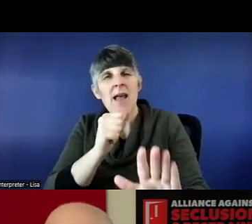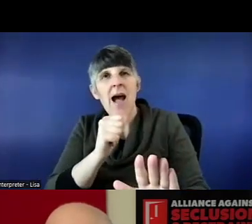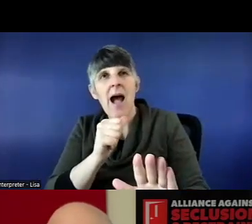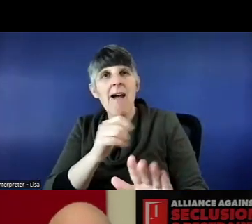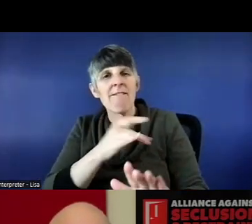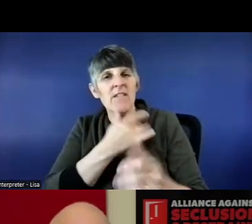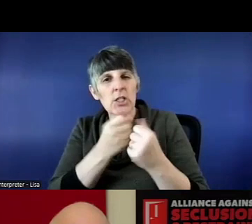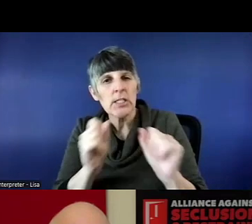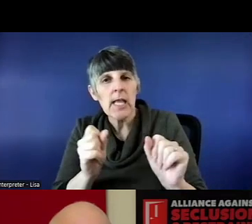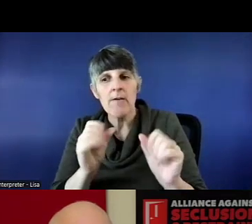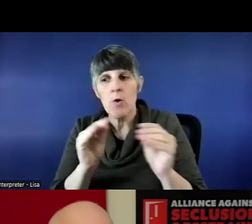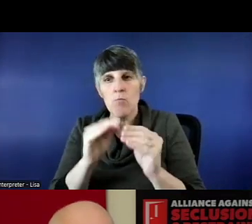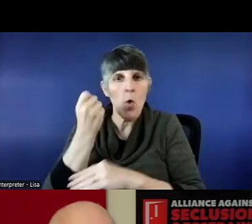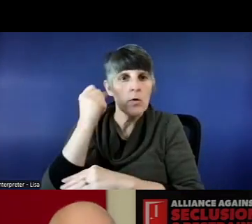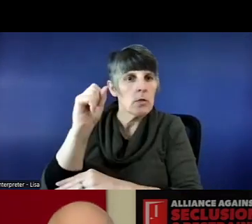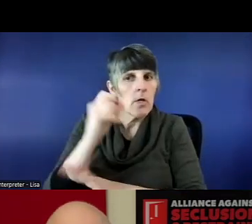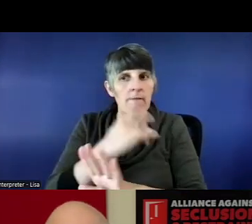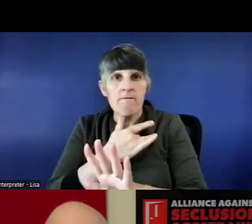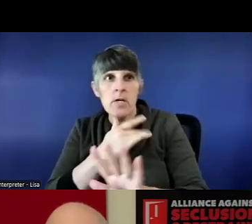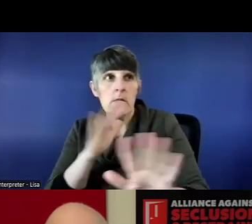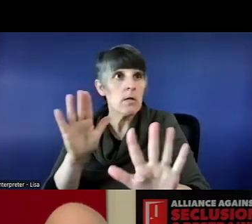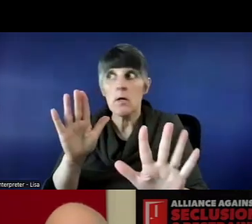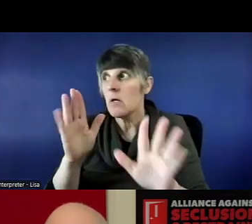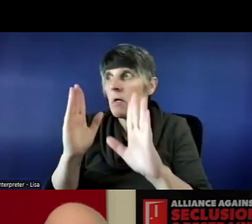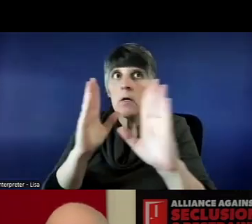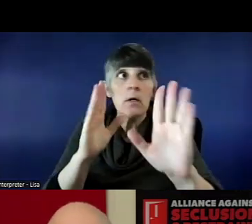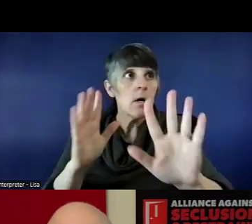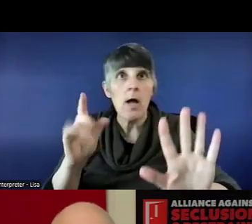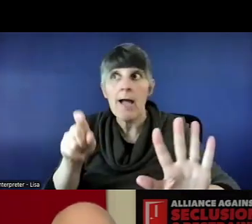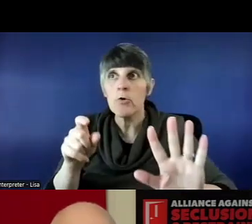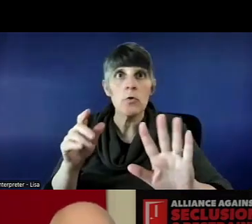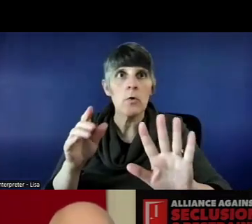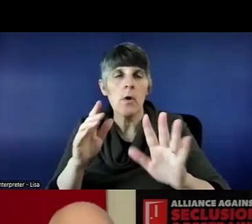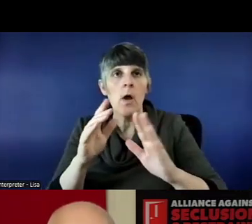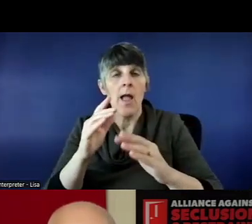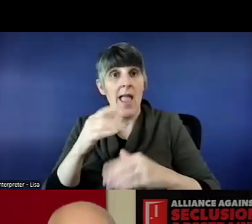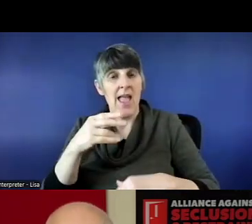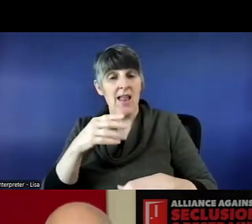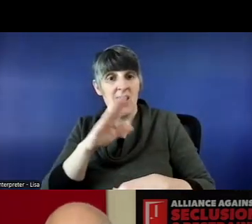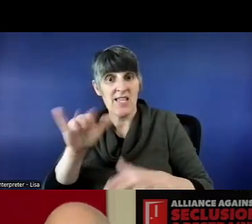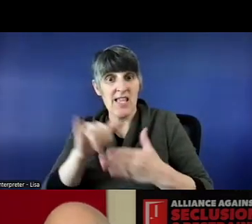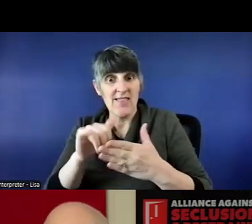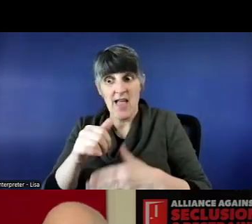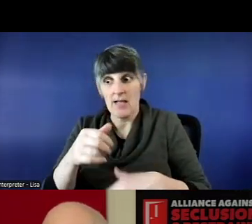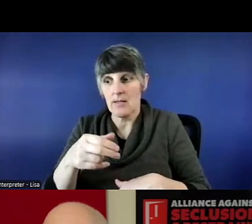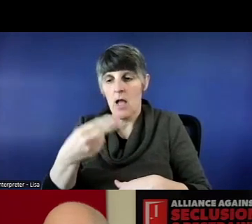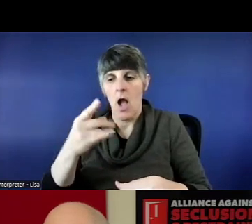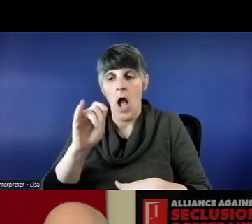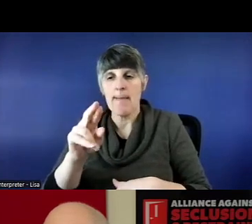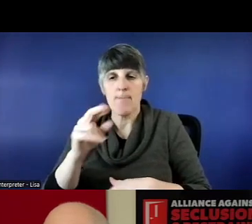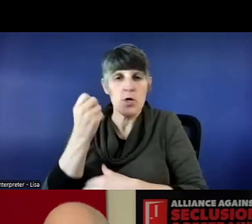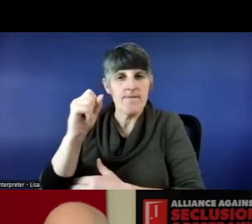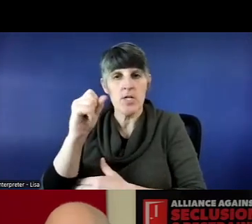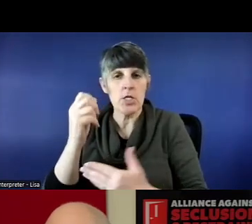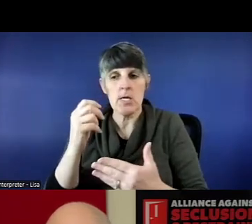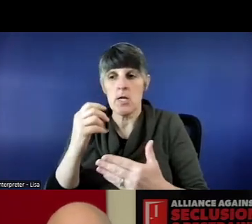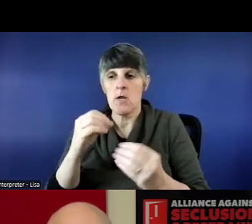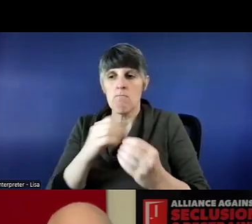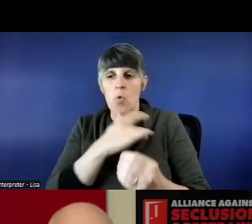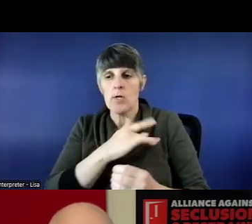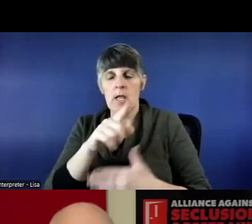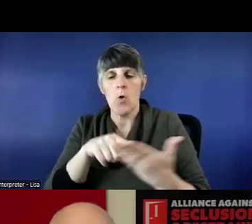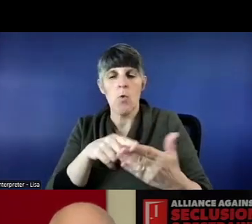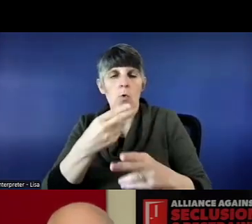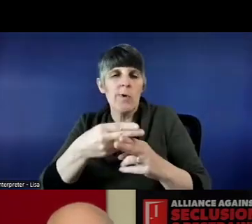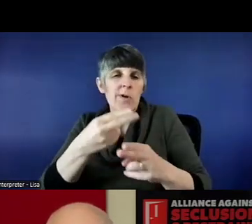feel safe, to be more likely to feel on alert. And a child who is hypervigilant is a child that is far more likely to have what we would